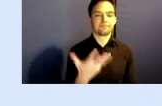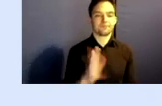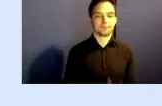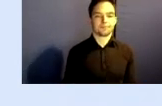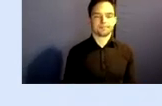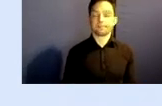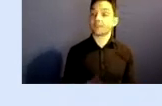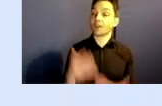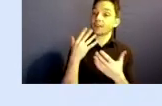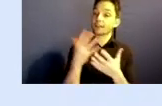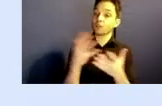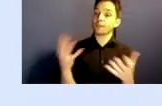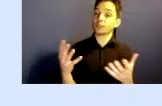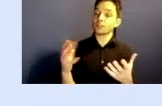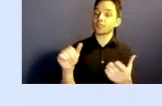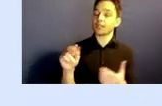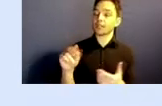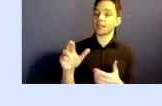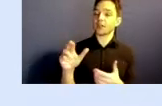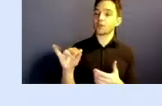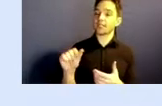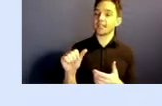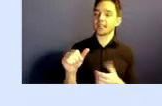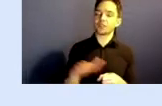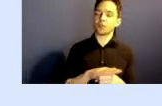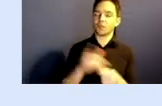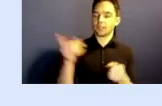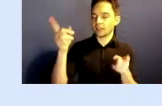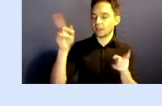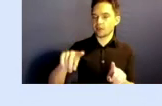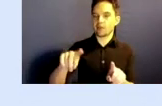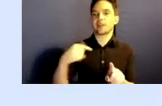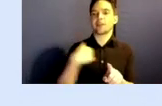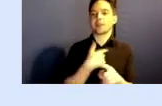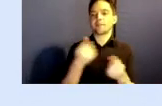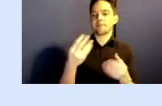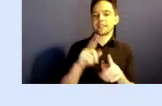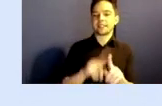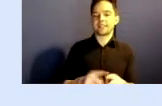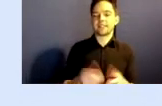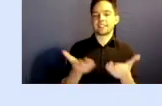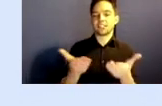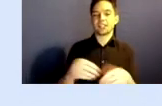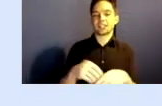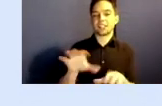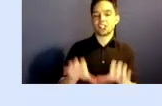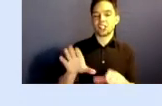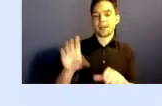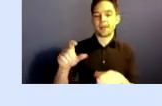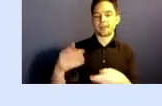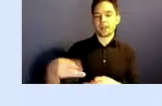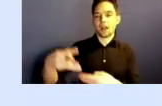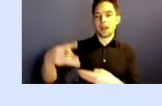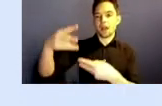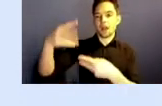Thank you so much, Anarita. I totally agree. And we have lots of suggestions coming in the chat box. Thank you so